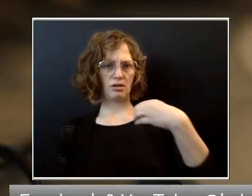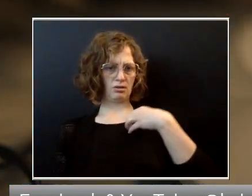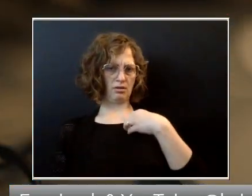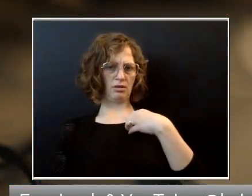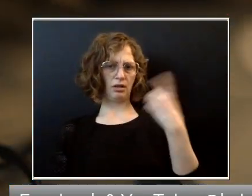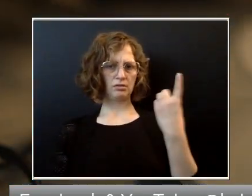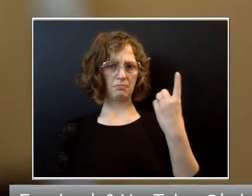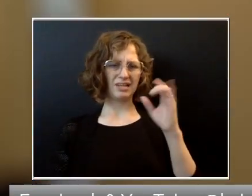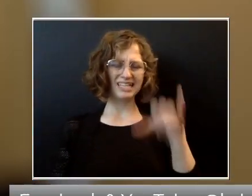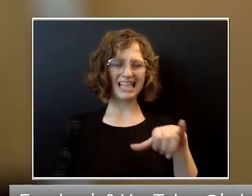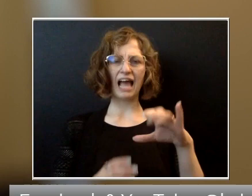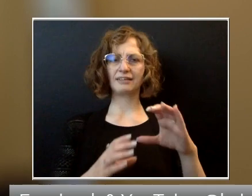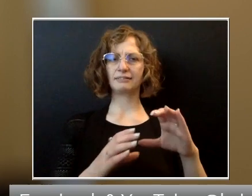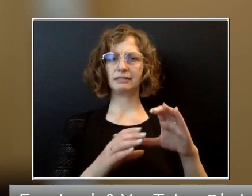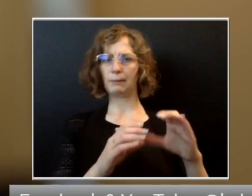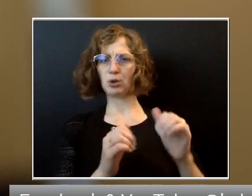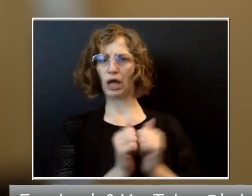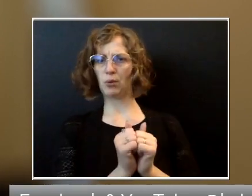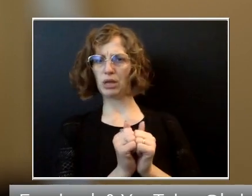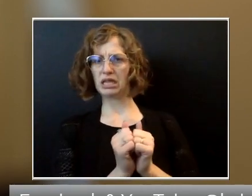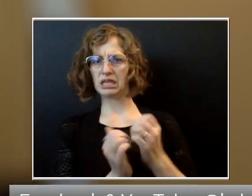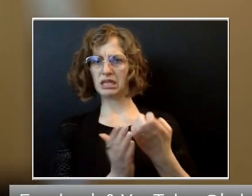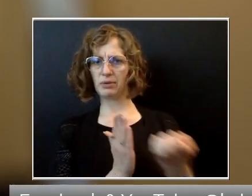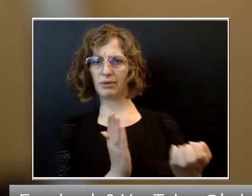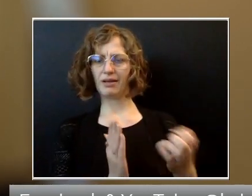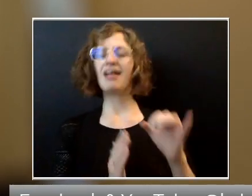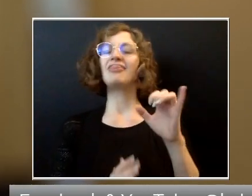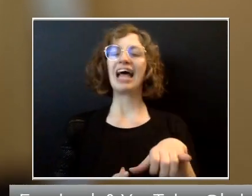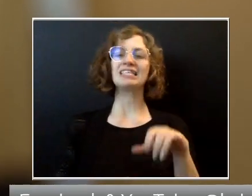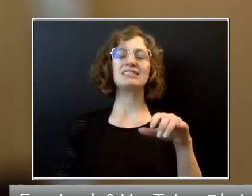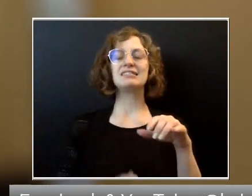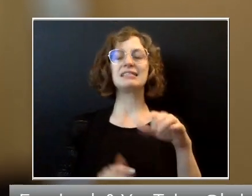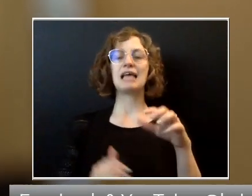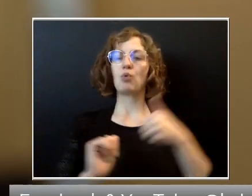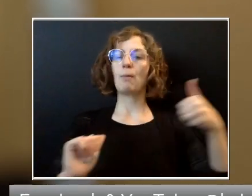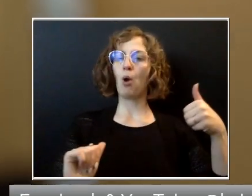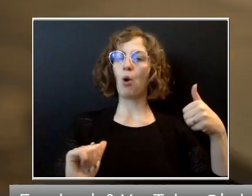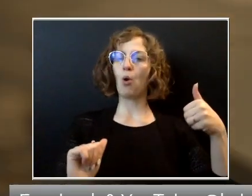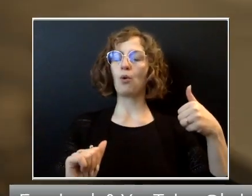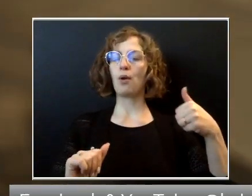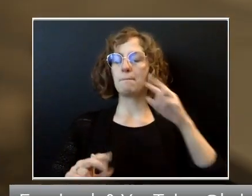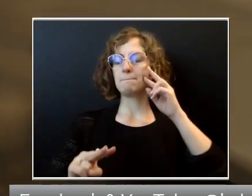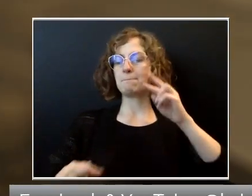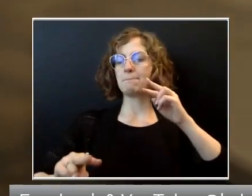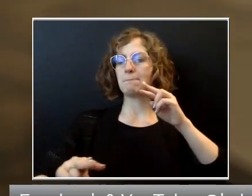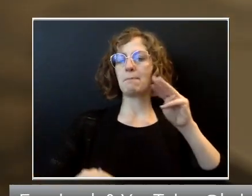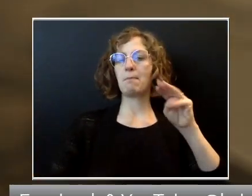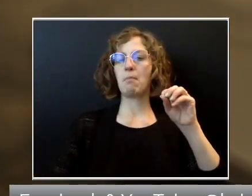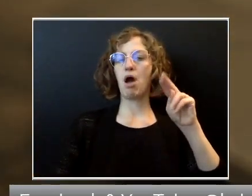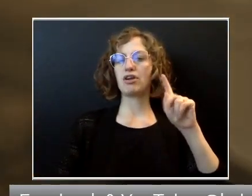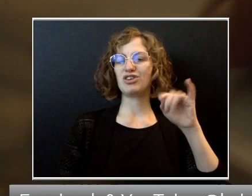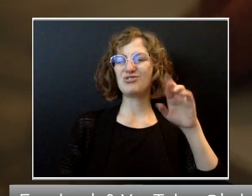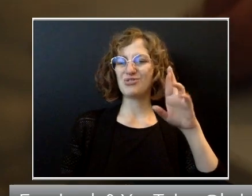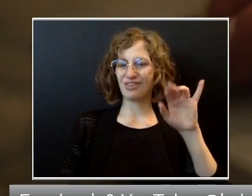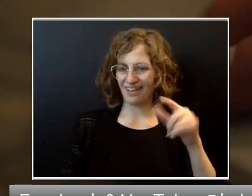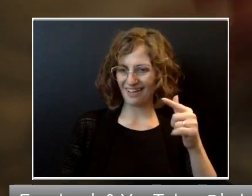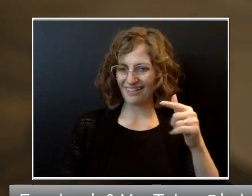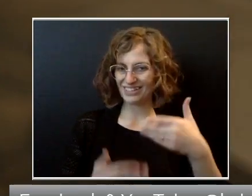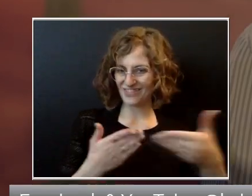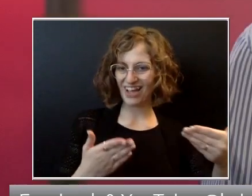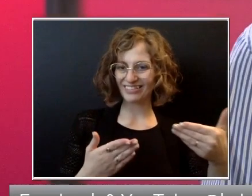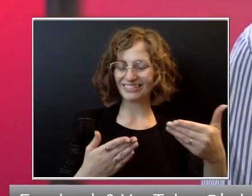That's actually a remote monitoring device that I have at home. So I will go routinely in